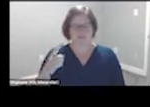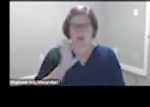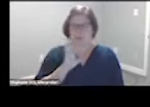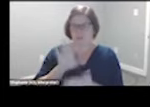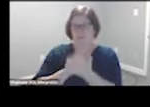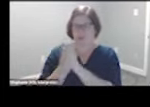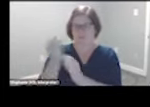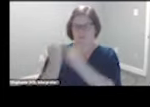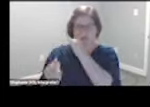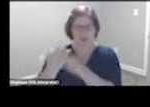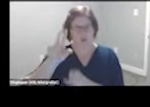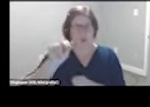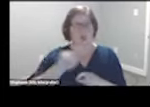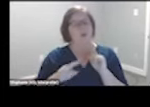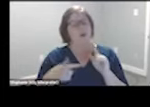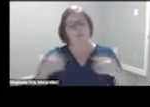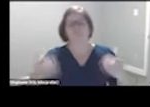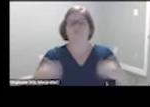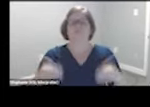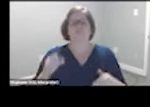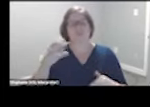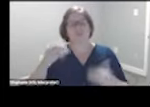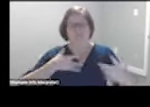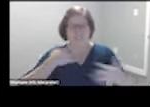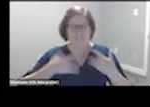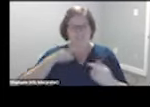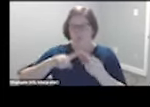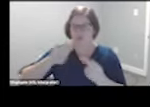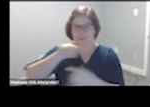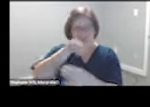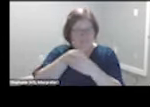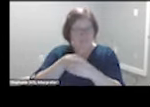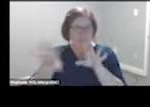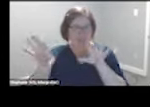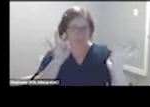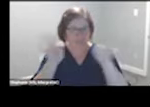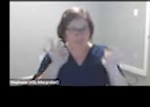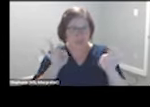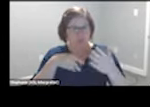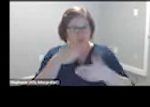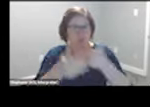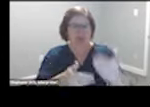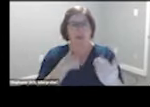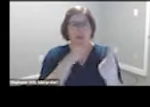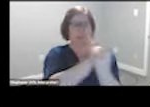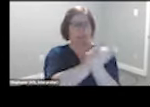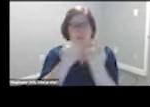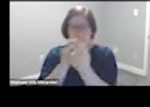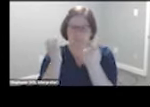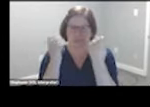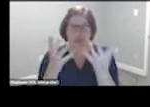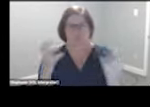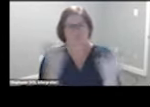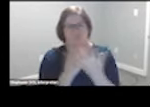feel so grateful to be in this selection process. I was so grateful to meet a lot of wonderful person in the